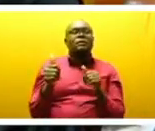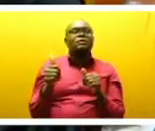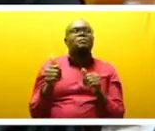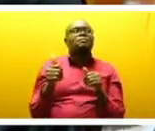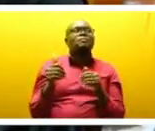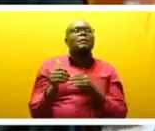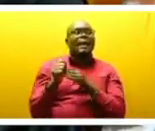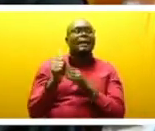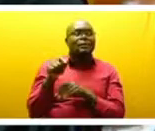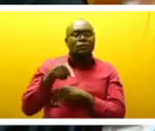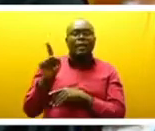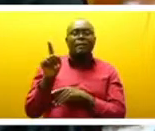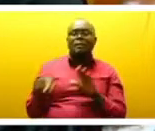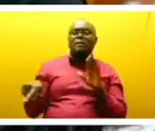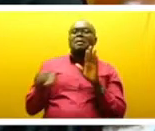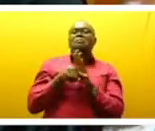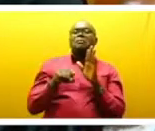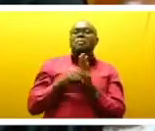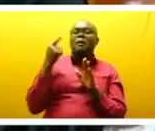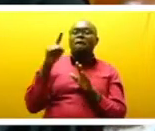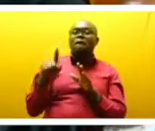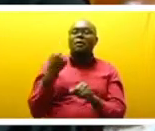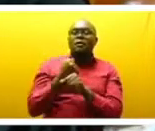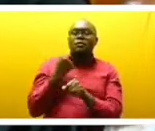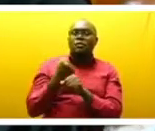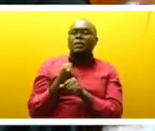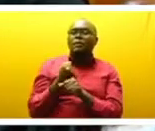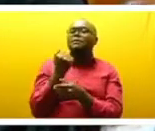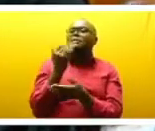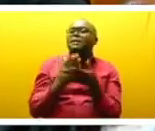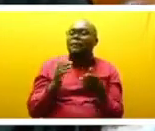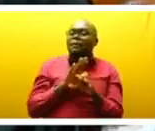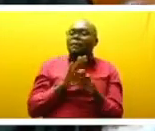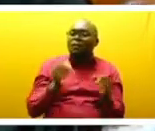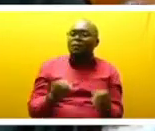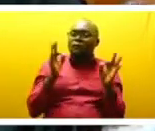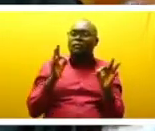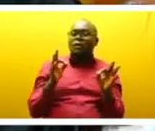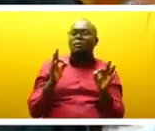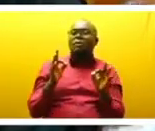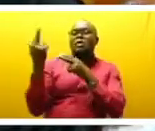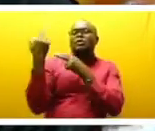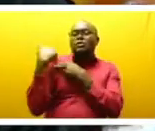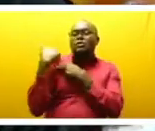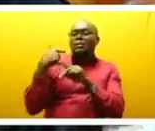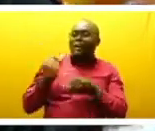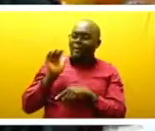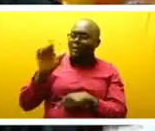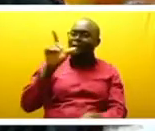now being vilified for undertaking an official duty they were requested to undertake.